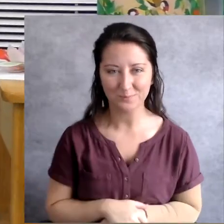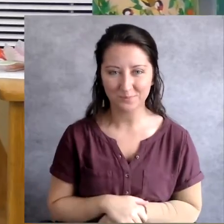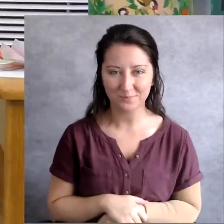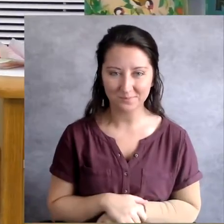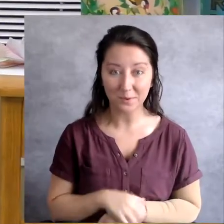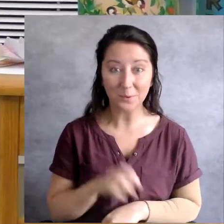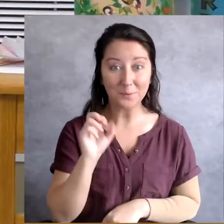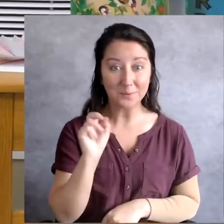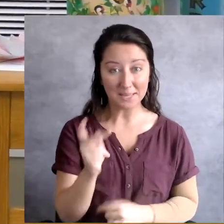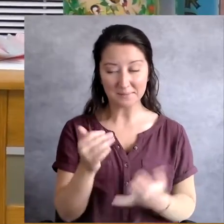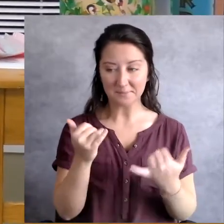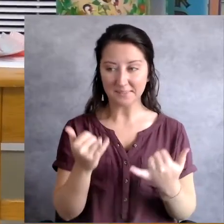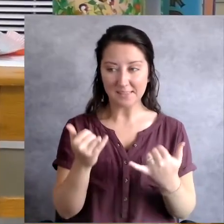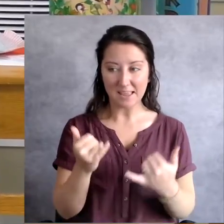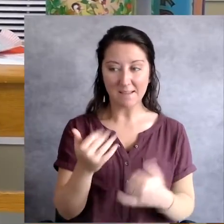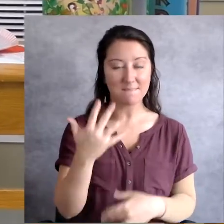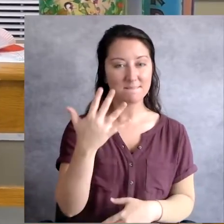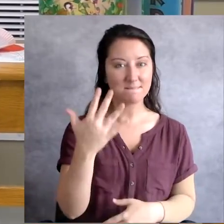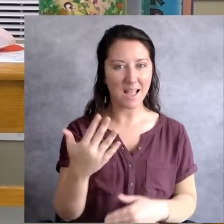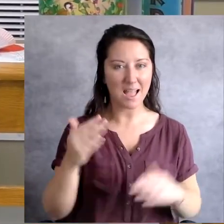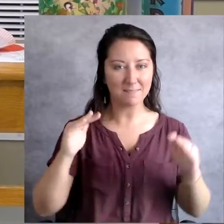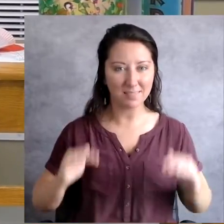5 little monkeys, okay?